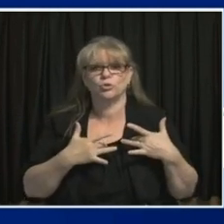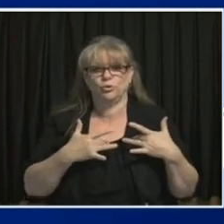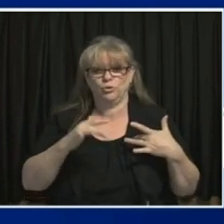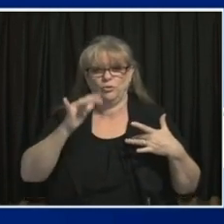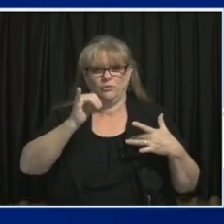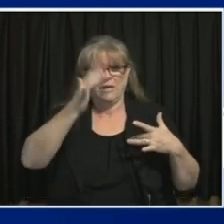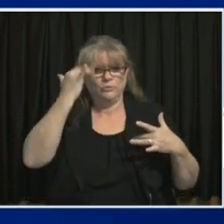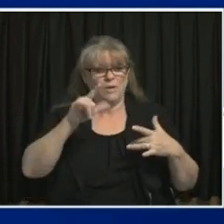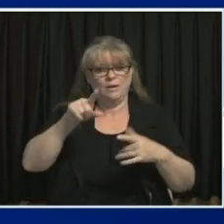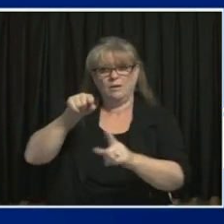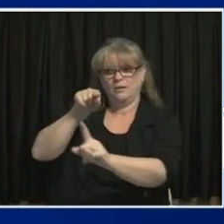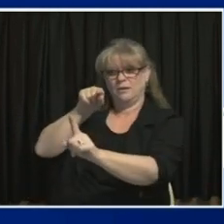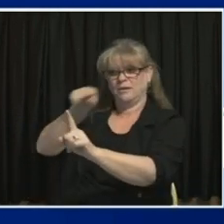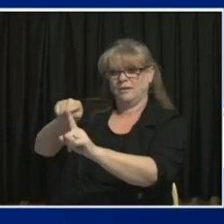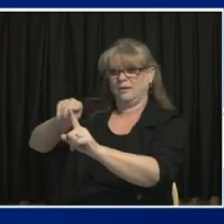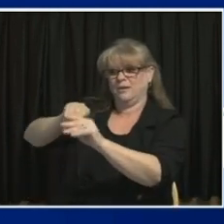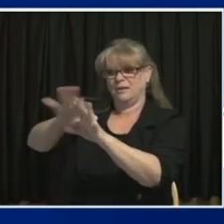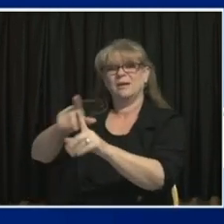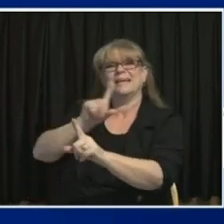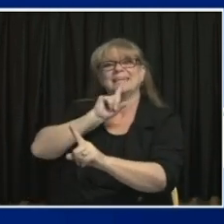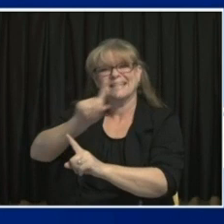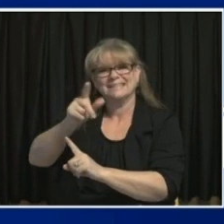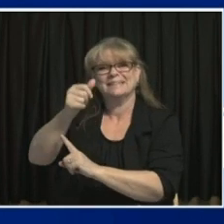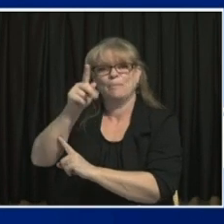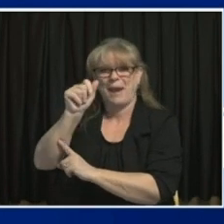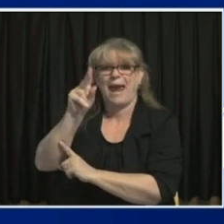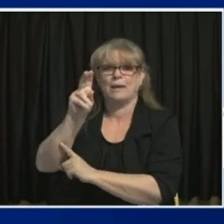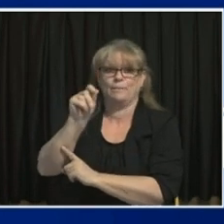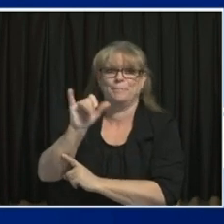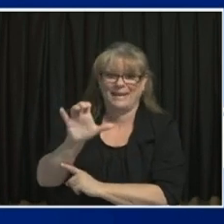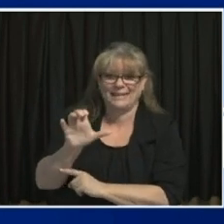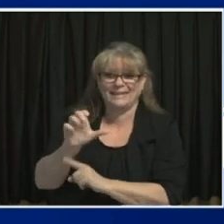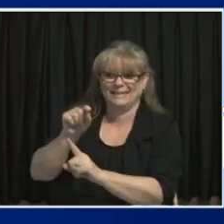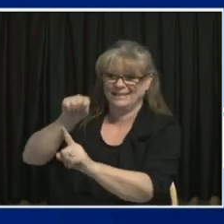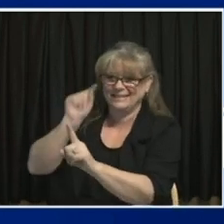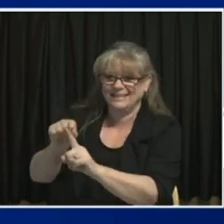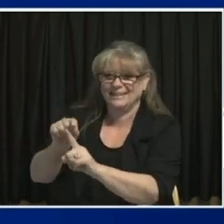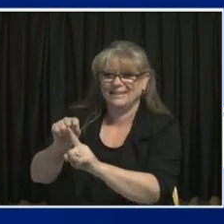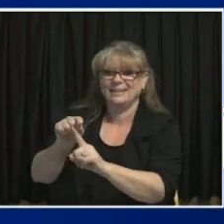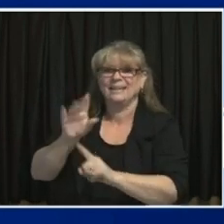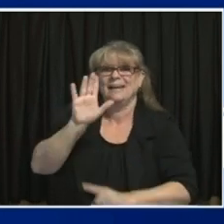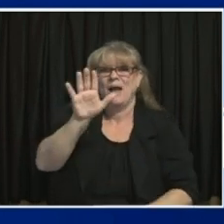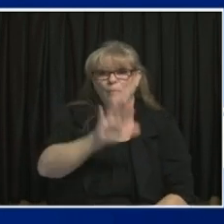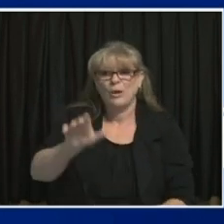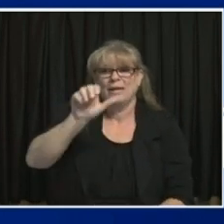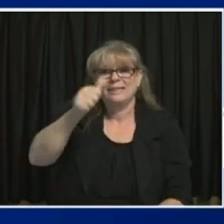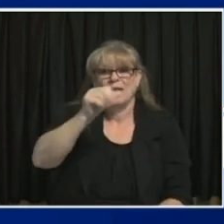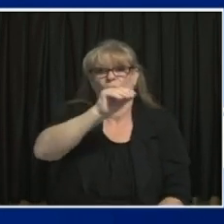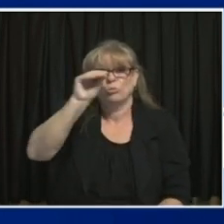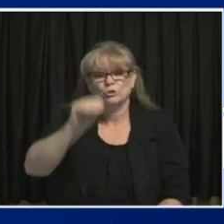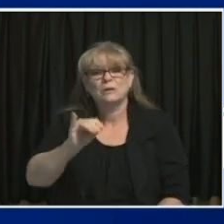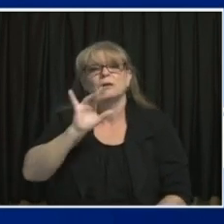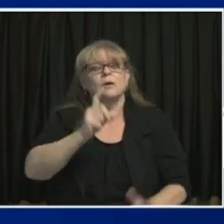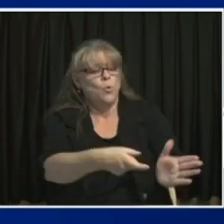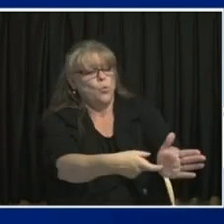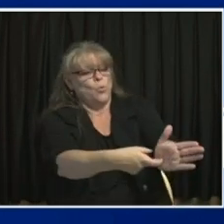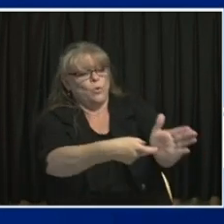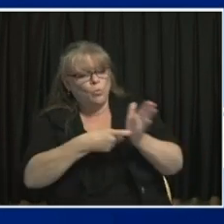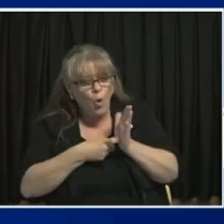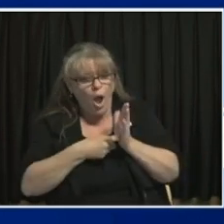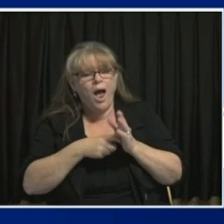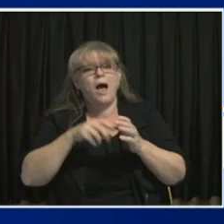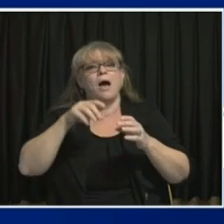global pandemic. About 1 in 10 need to be hospitalized, and the fatality rate, depending on your age, continues to